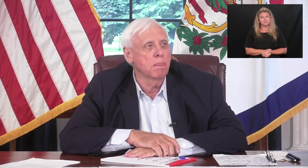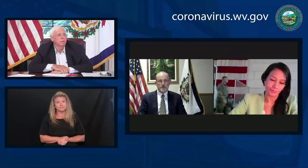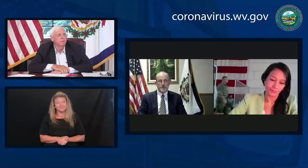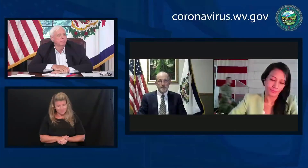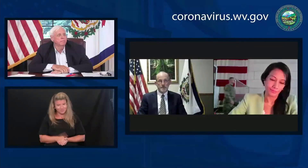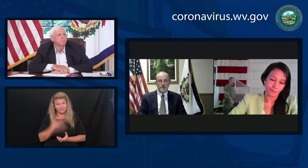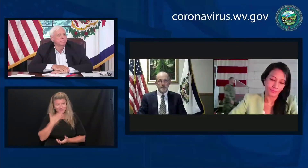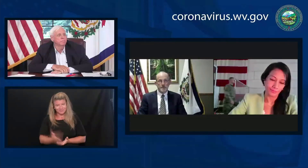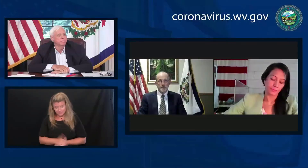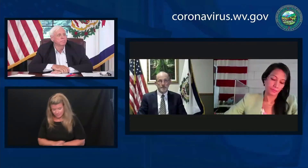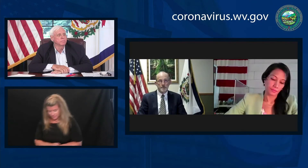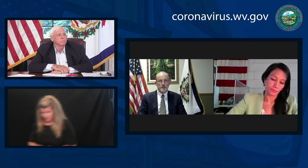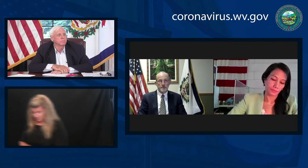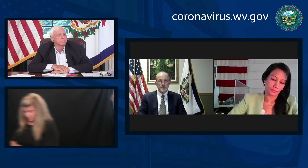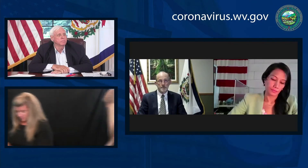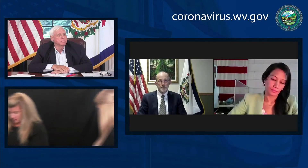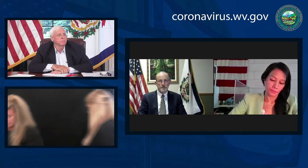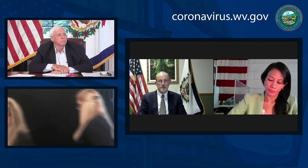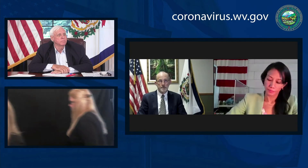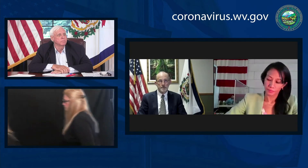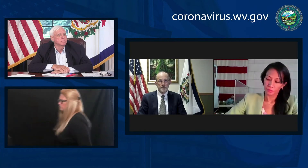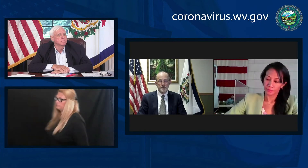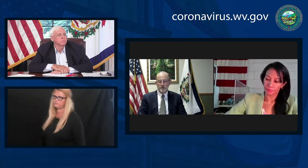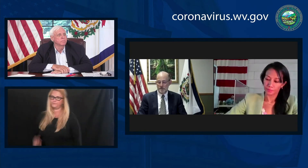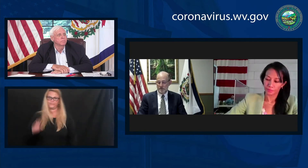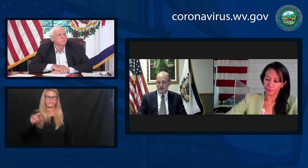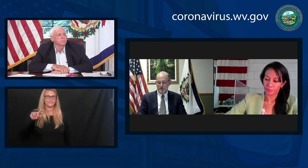Great, thanks, Brad. Next to Phil Kabler with the Charleston Gazette Mail.